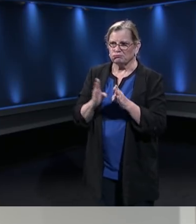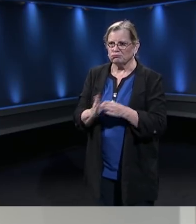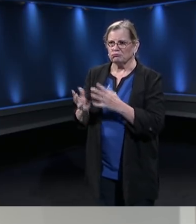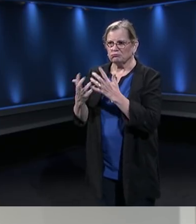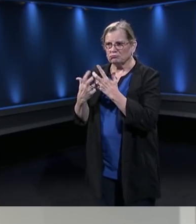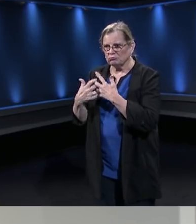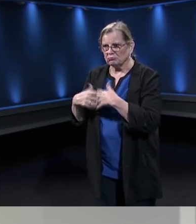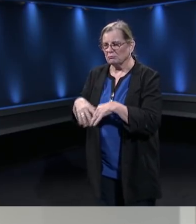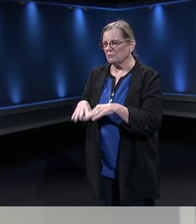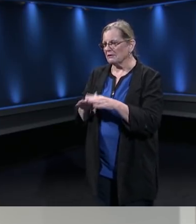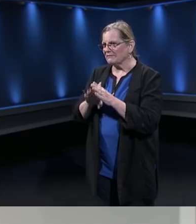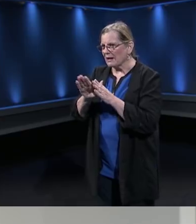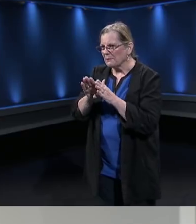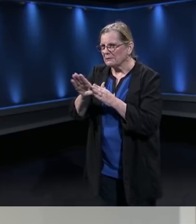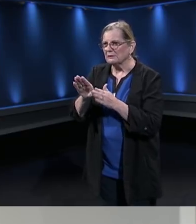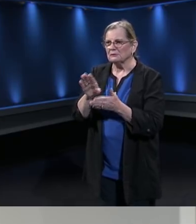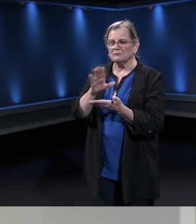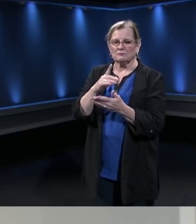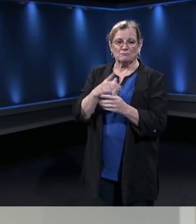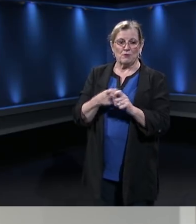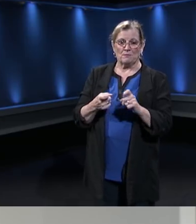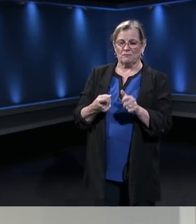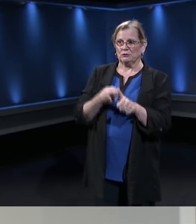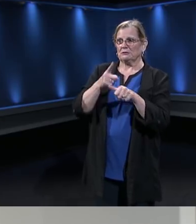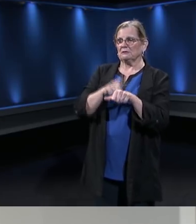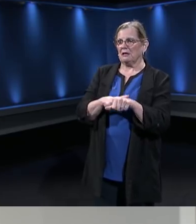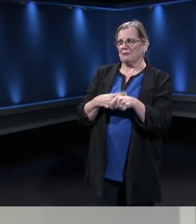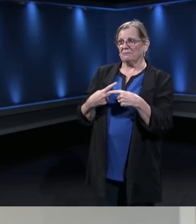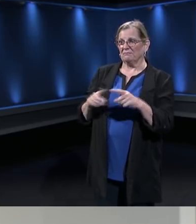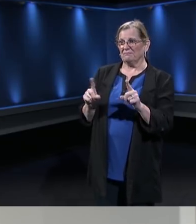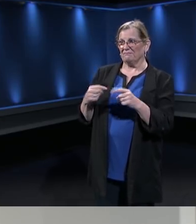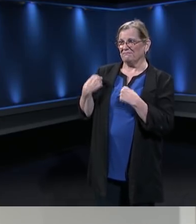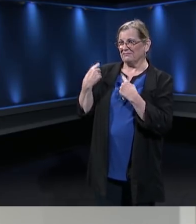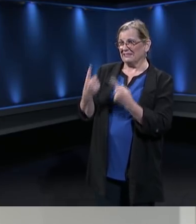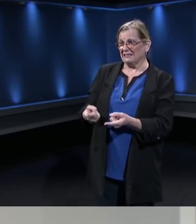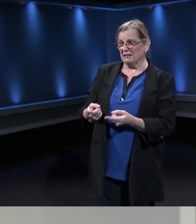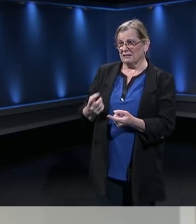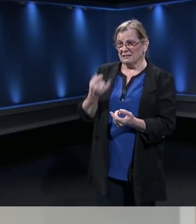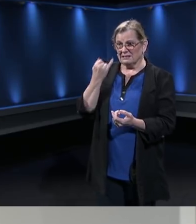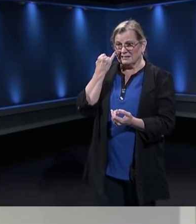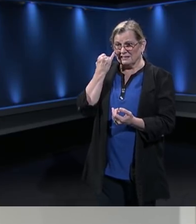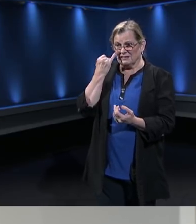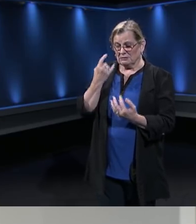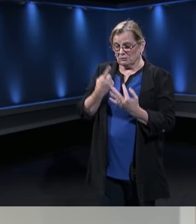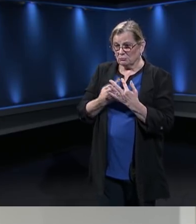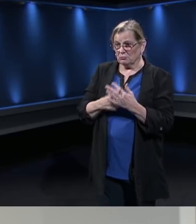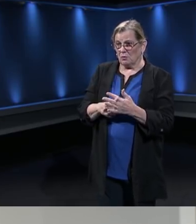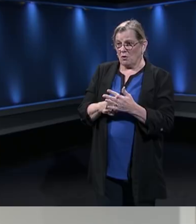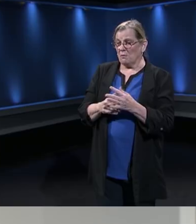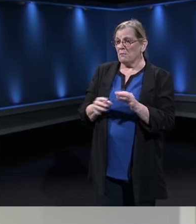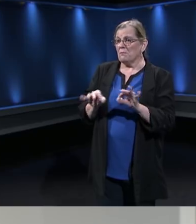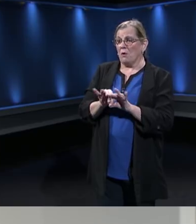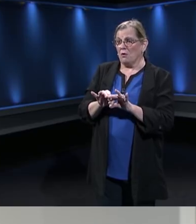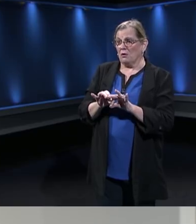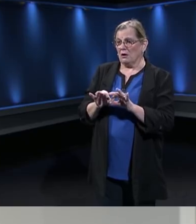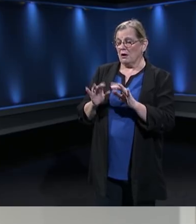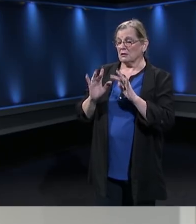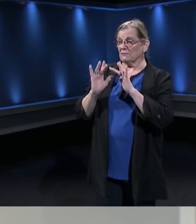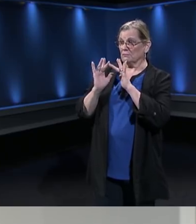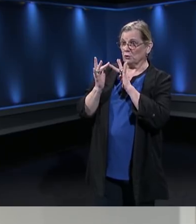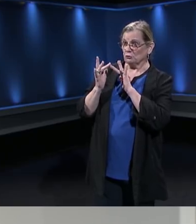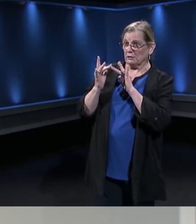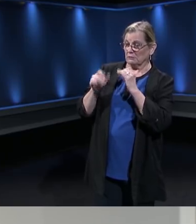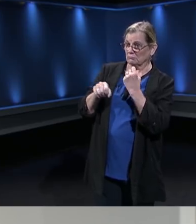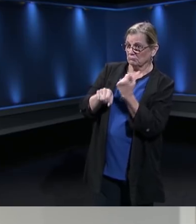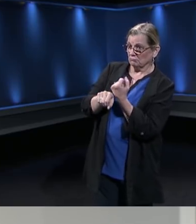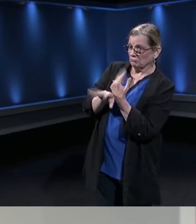of school. But one of the things, even as we begin preparations for a strong virtual start, is they're receiving a